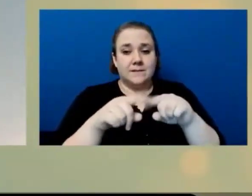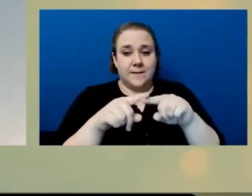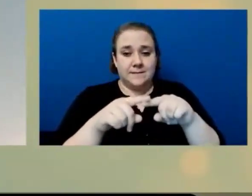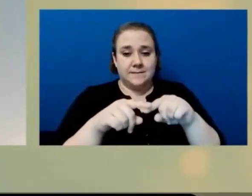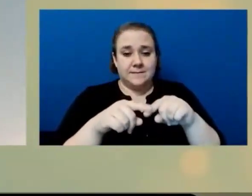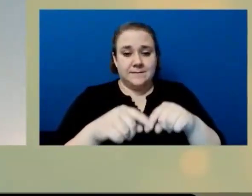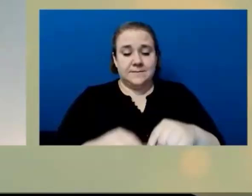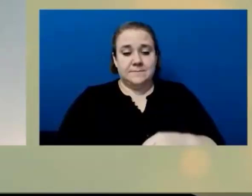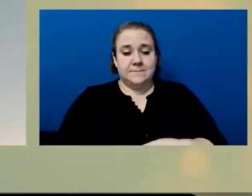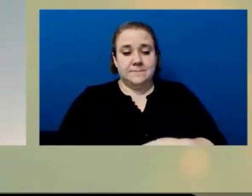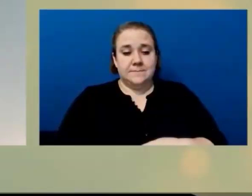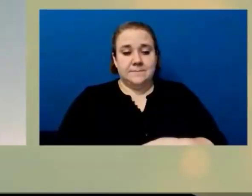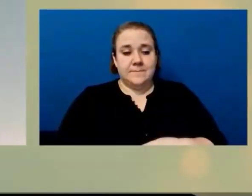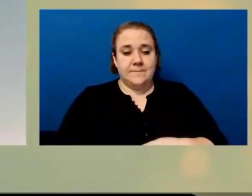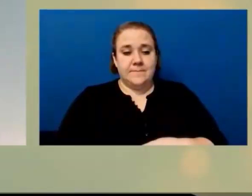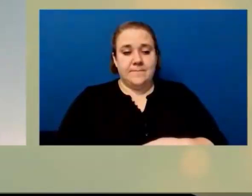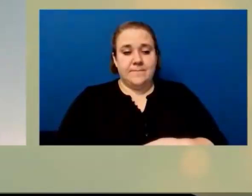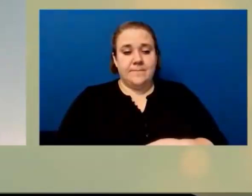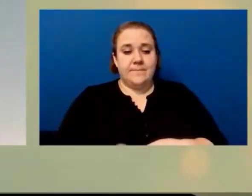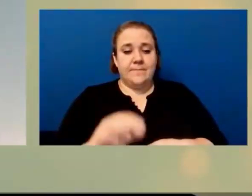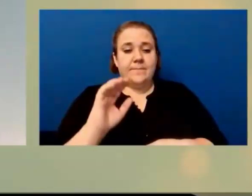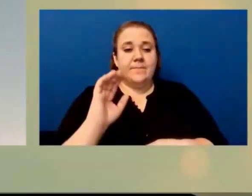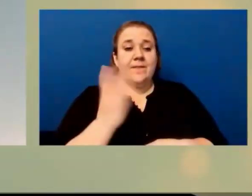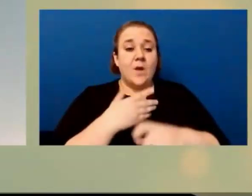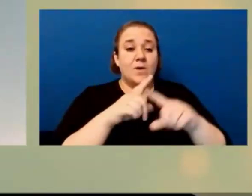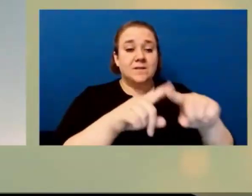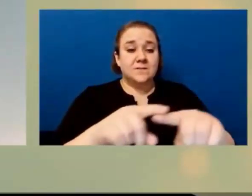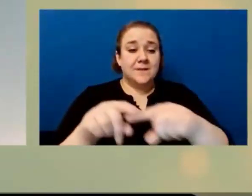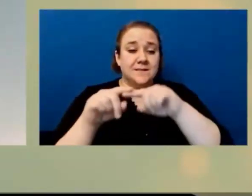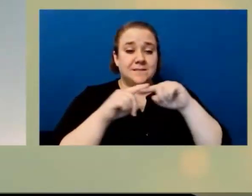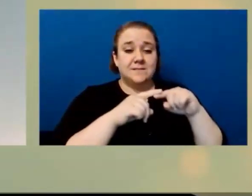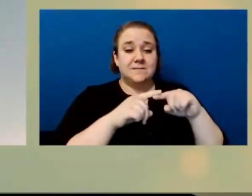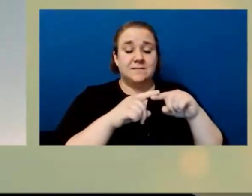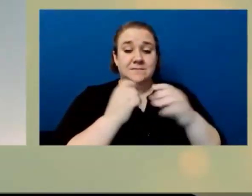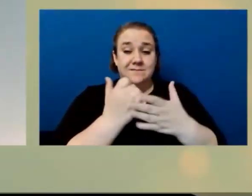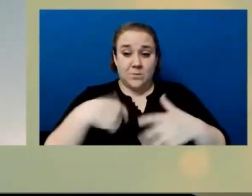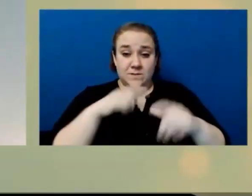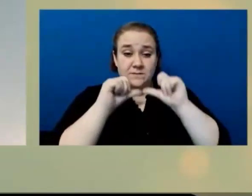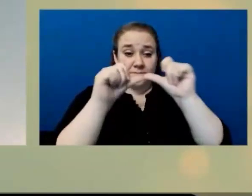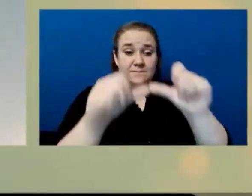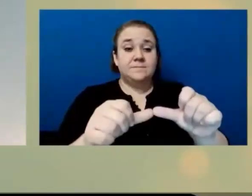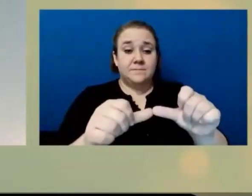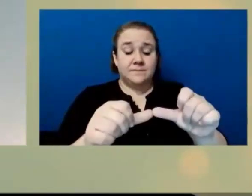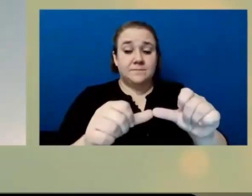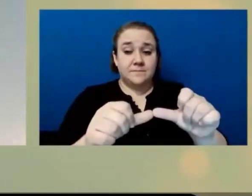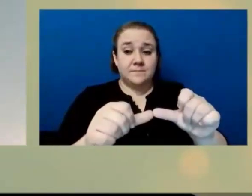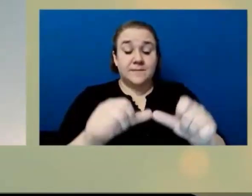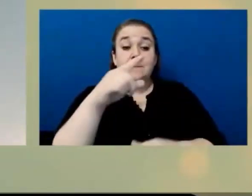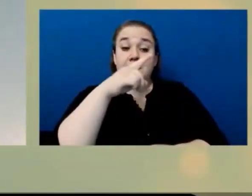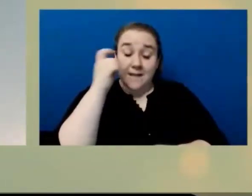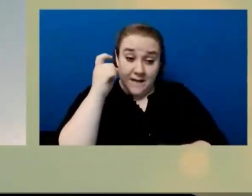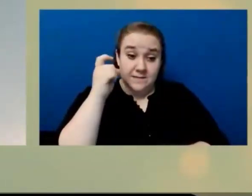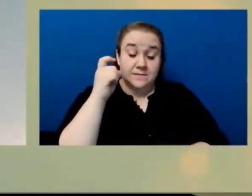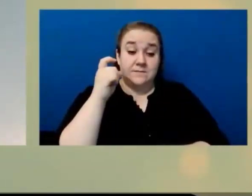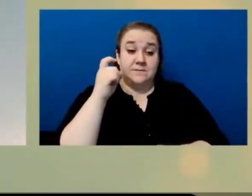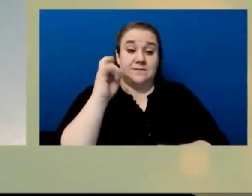one another. There is no outright safety to be had in the web of life. There never was. It